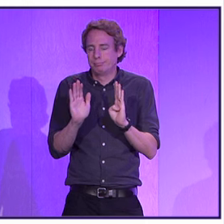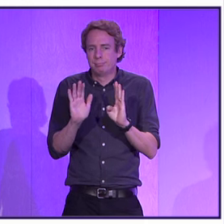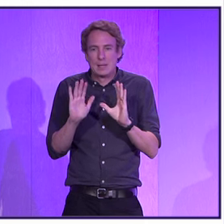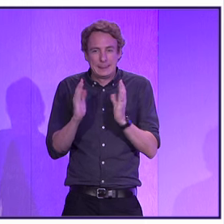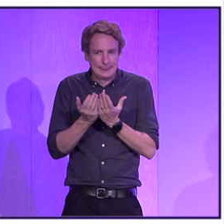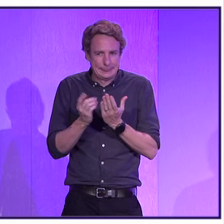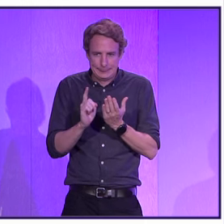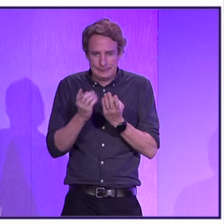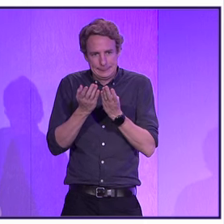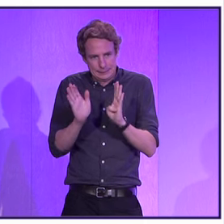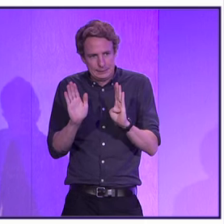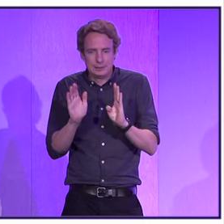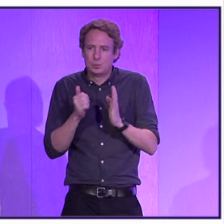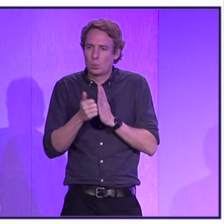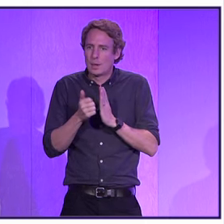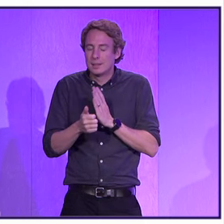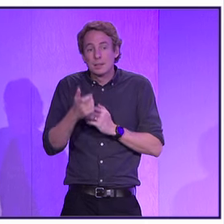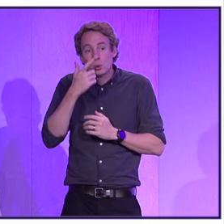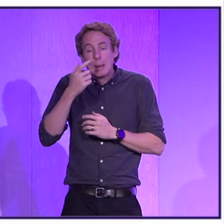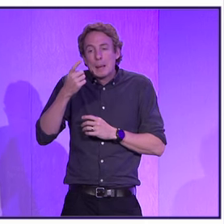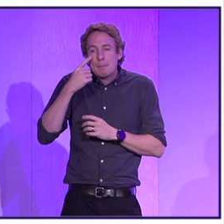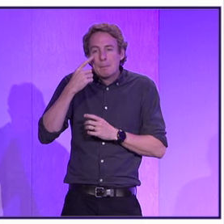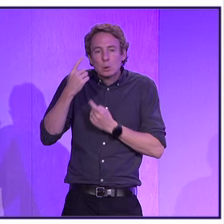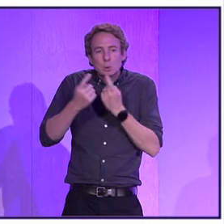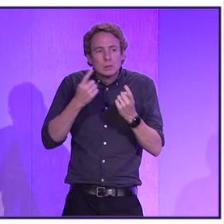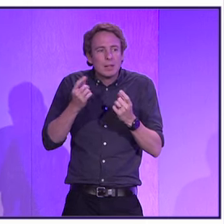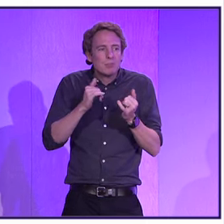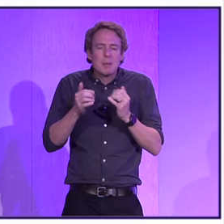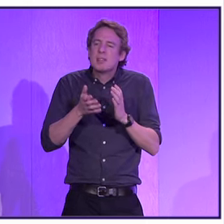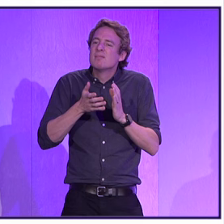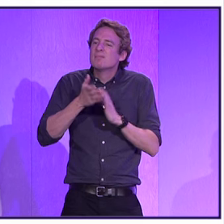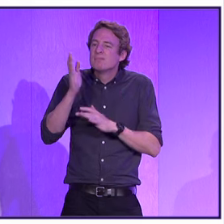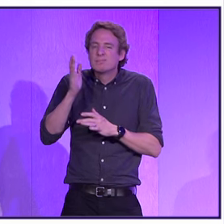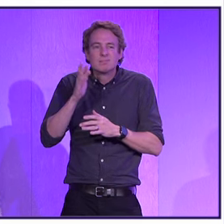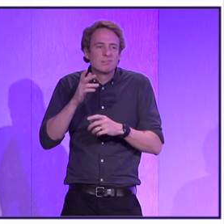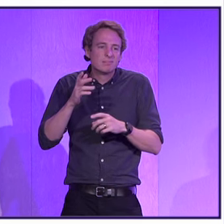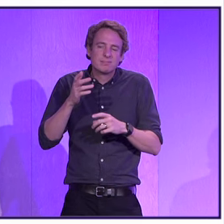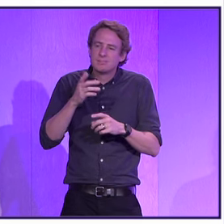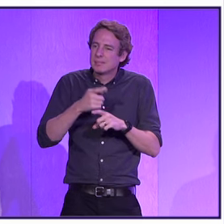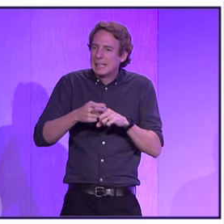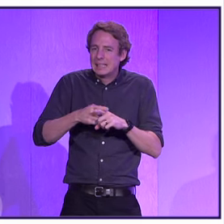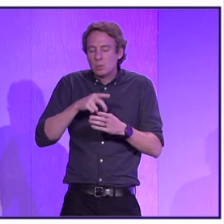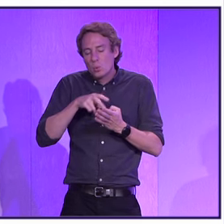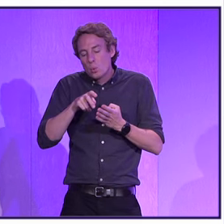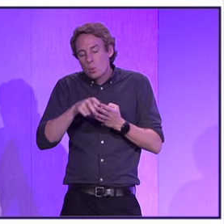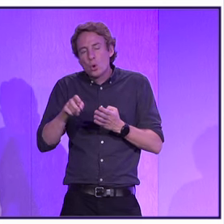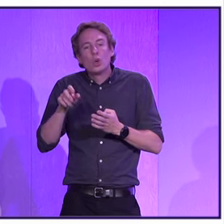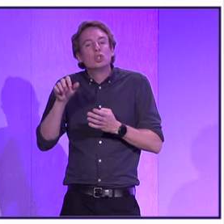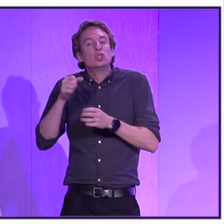for yourself. If you're on a nice little walk in the English countryside and you come across a little church, try the